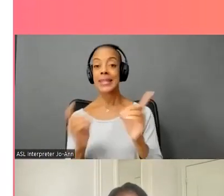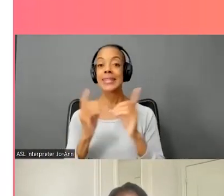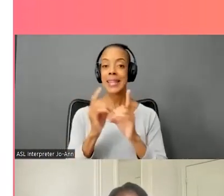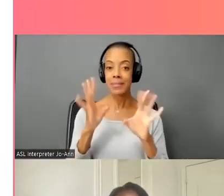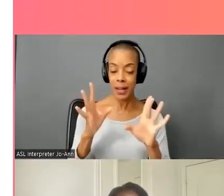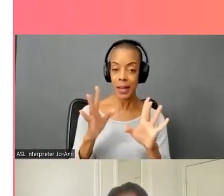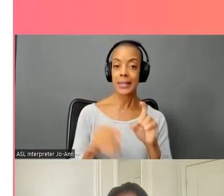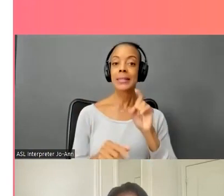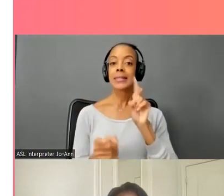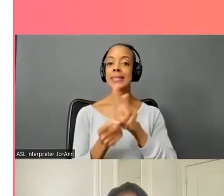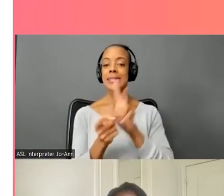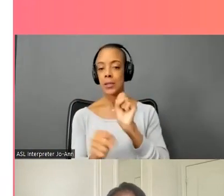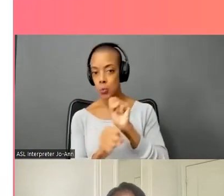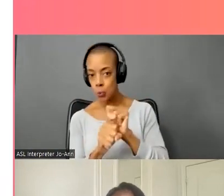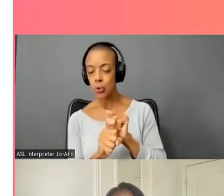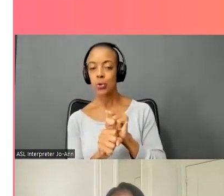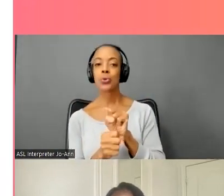sex work, and sex trafficking.